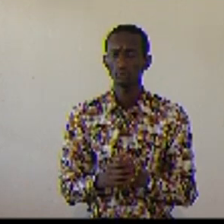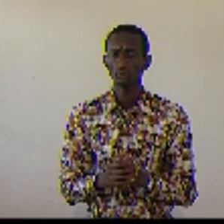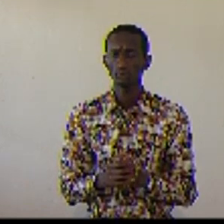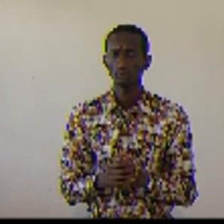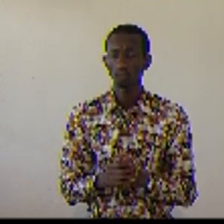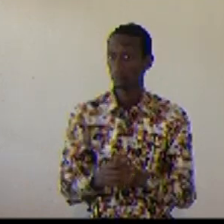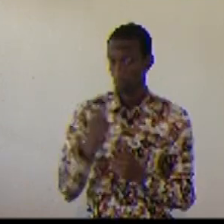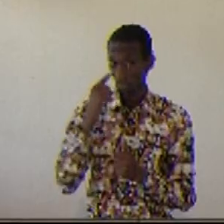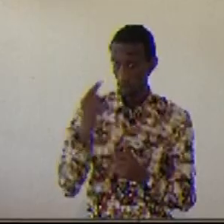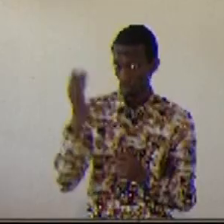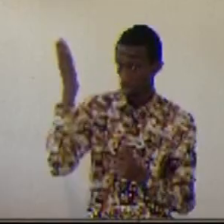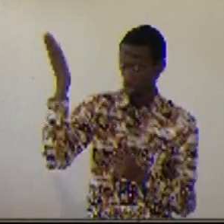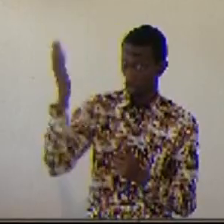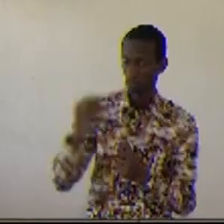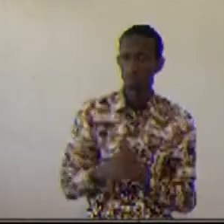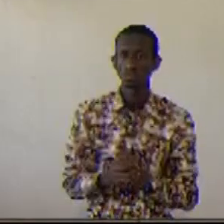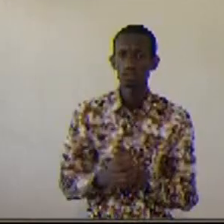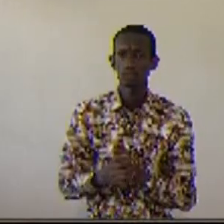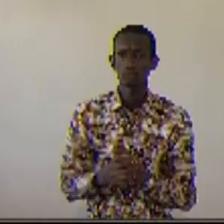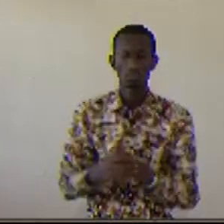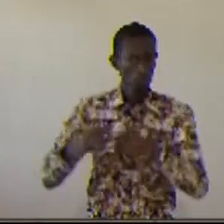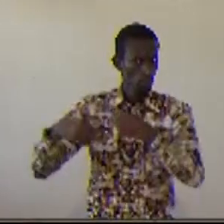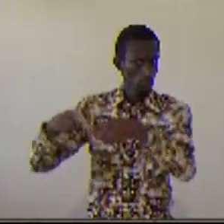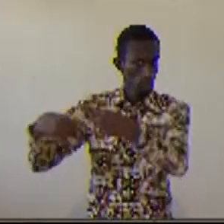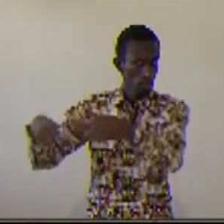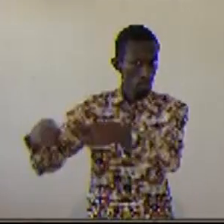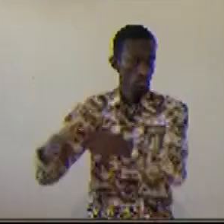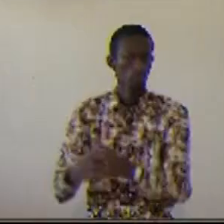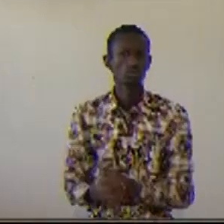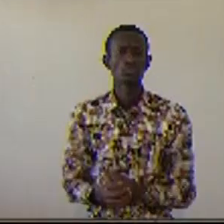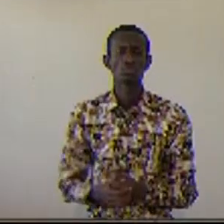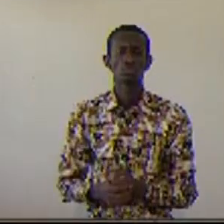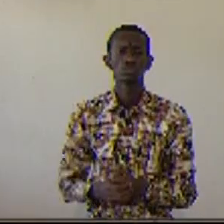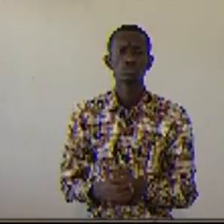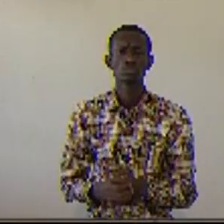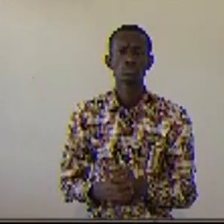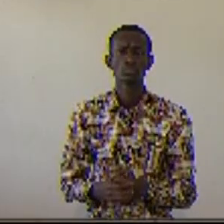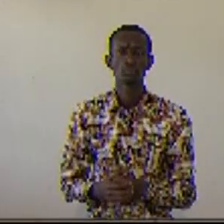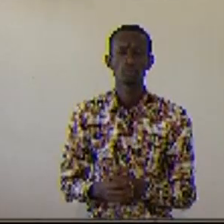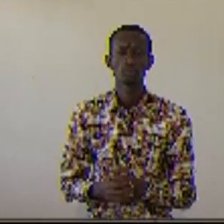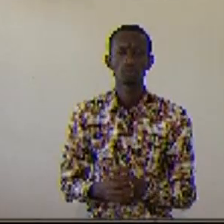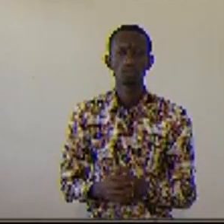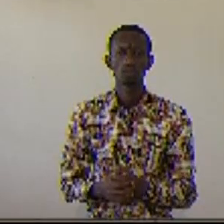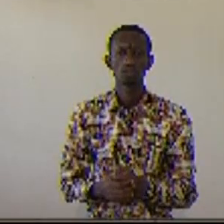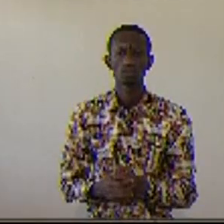this here, the process of rusting can be accelerated by addition